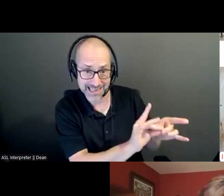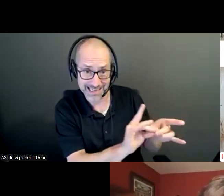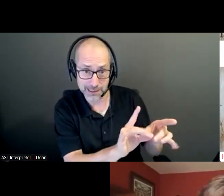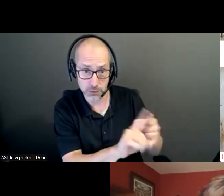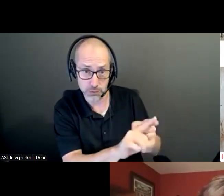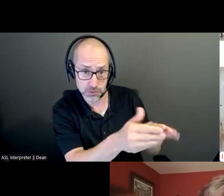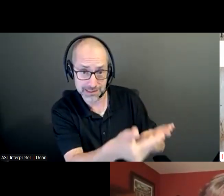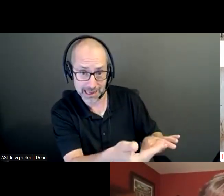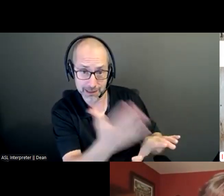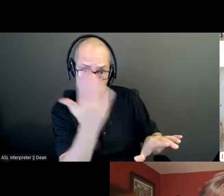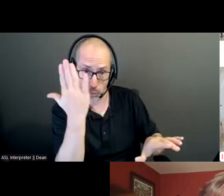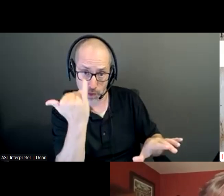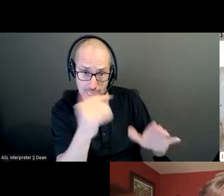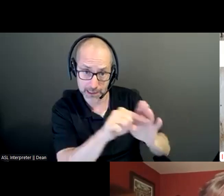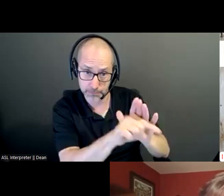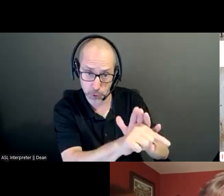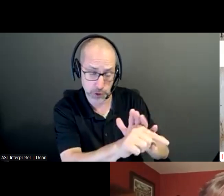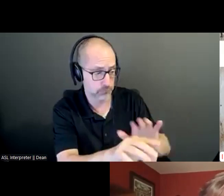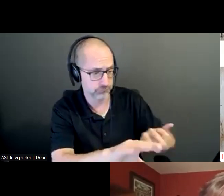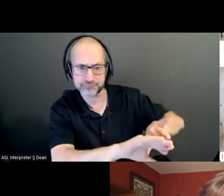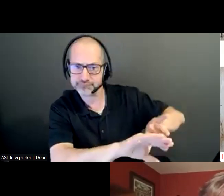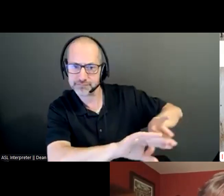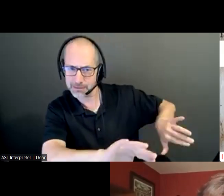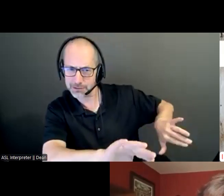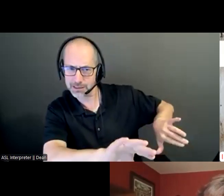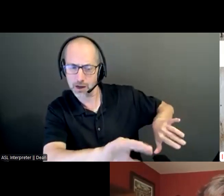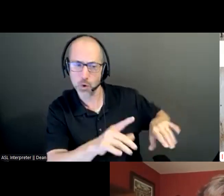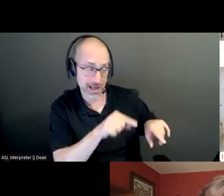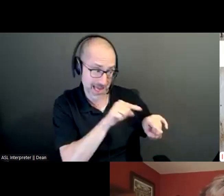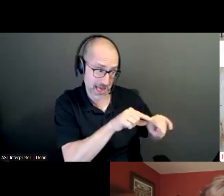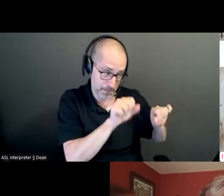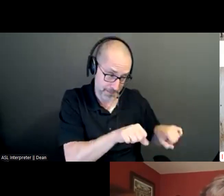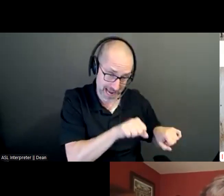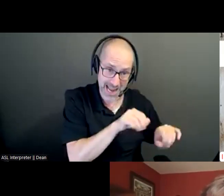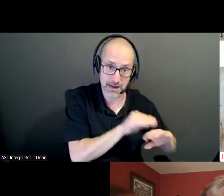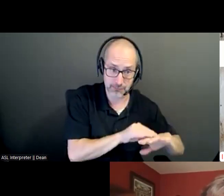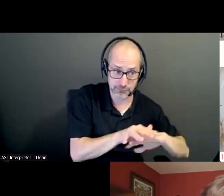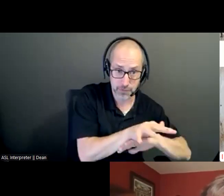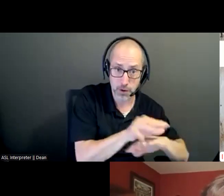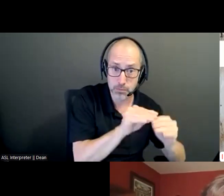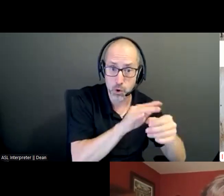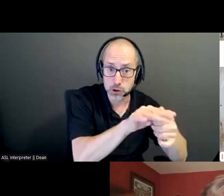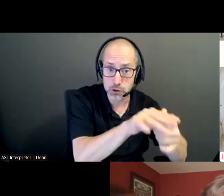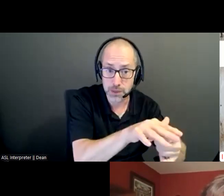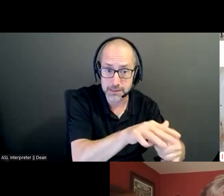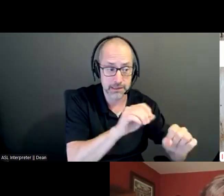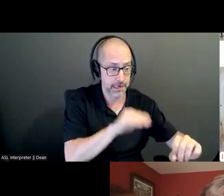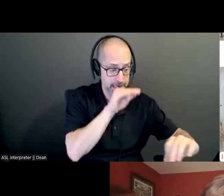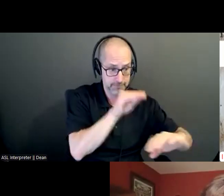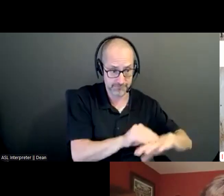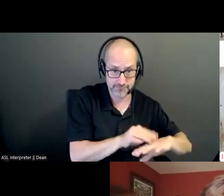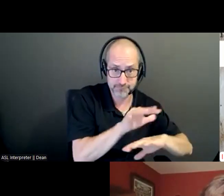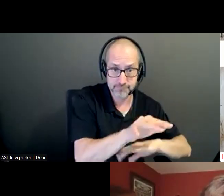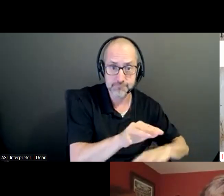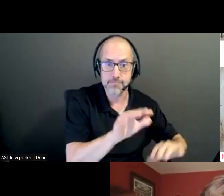may cause additional stress, may contribute to escalated behavior. And so it's not getting